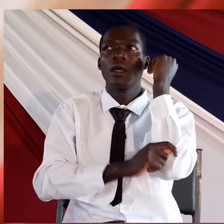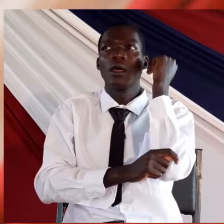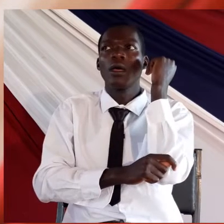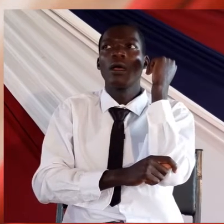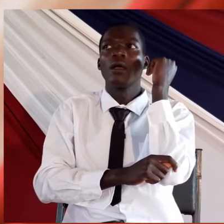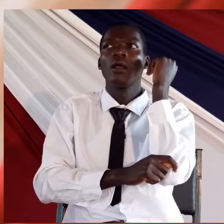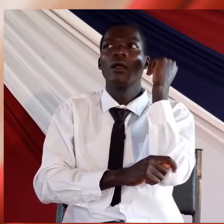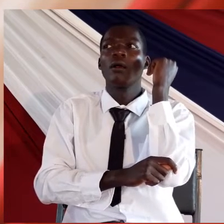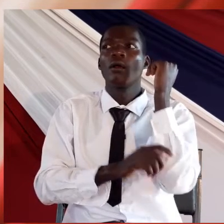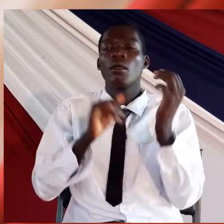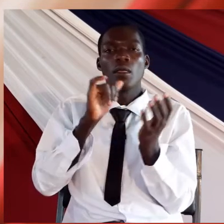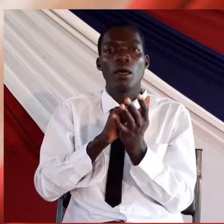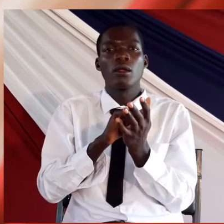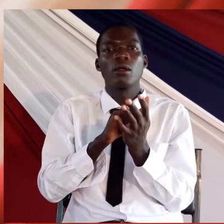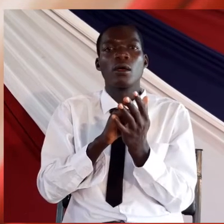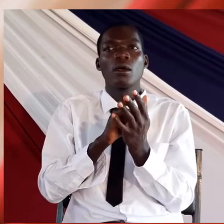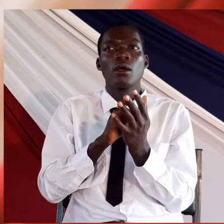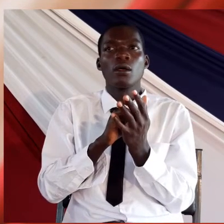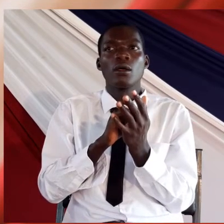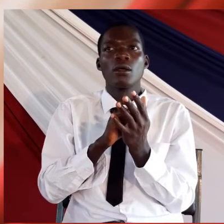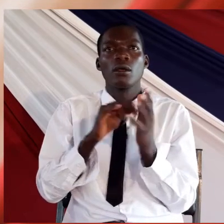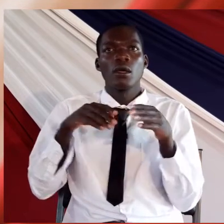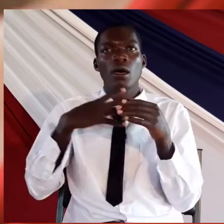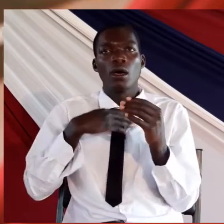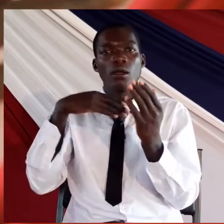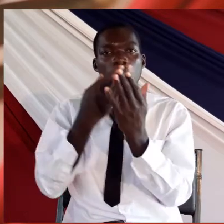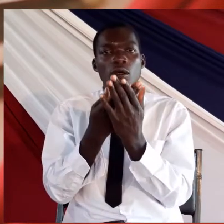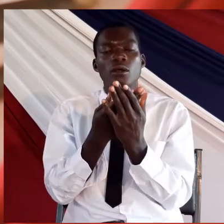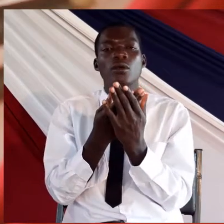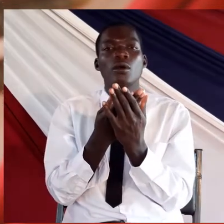our perception yes. to reach God.